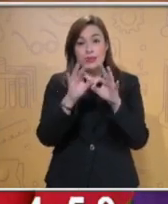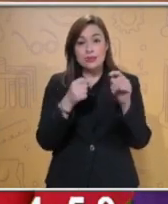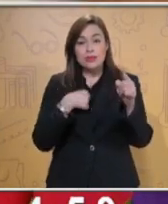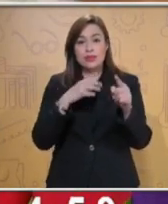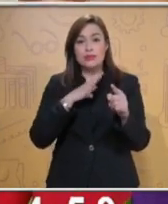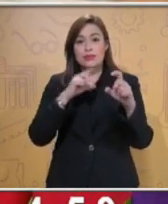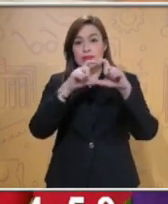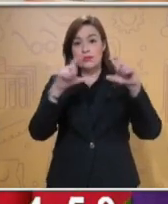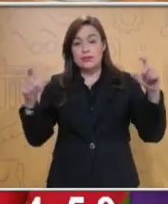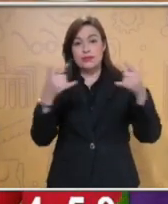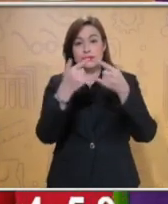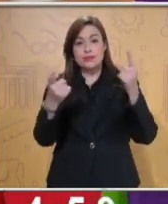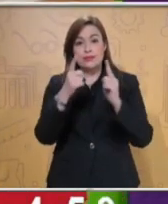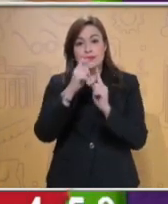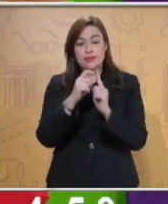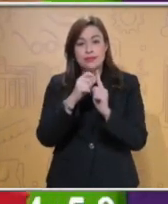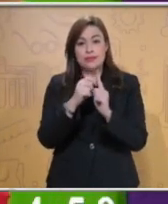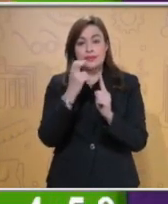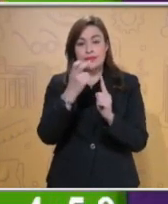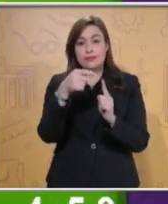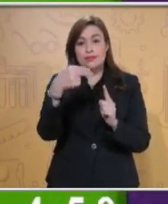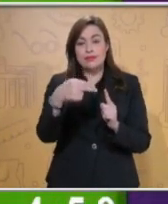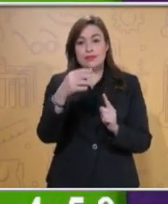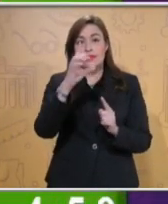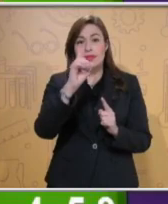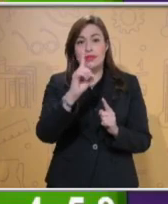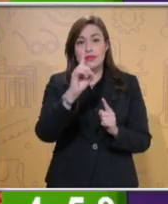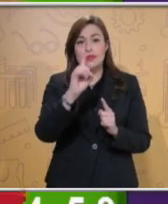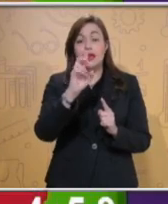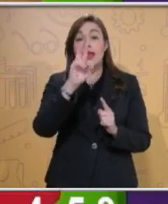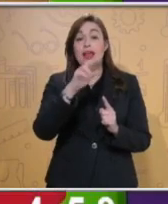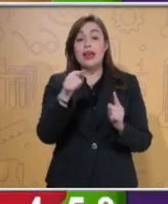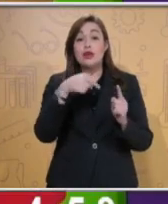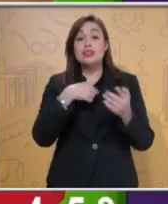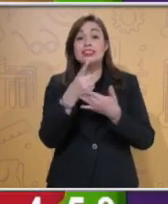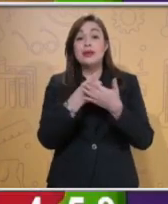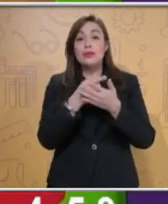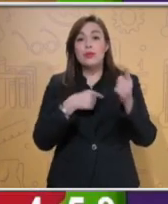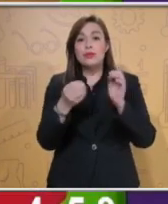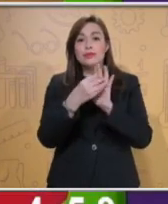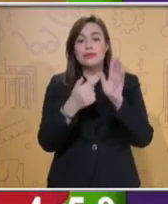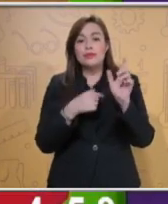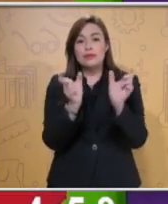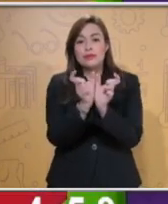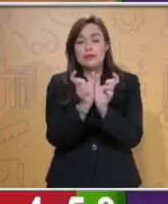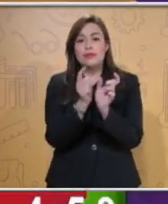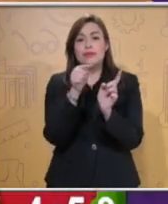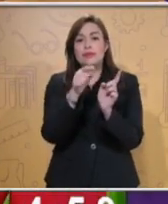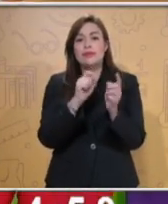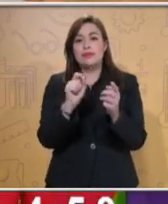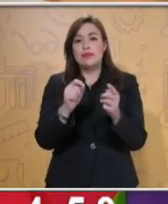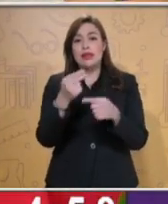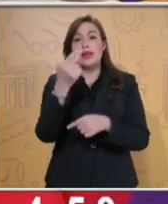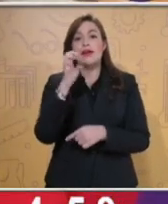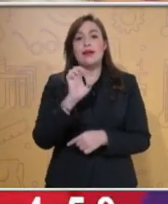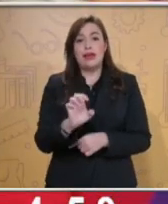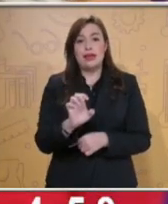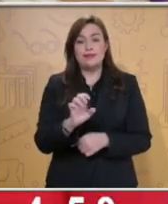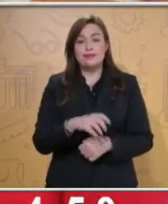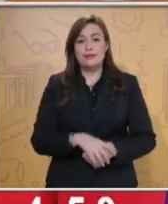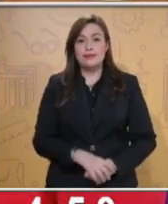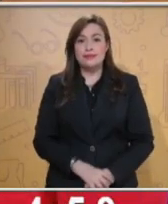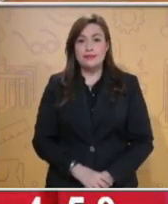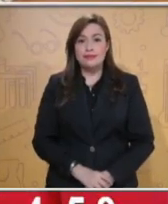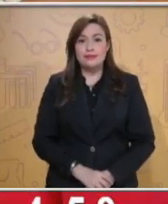comic strip, the illustration, the drawing. So it's the panel, letter A. I expect you have